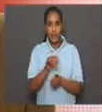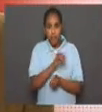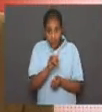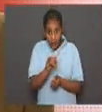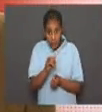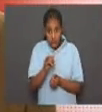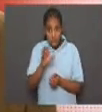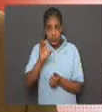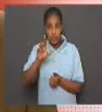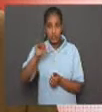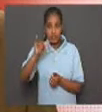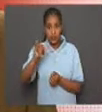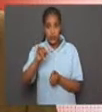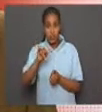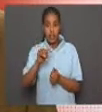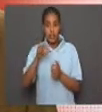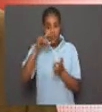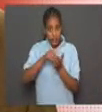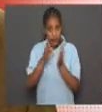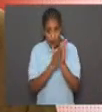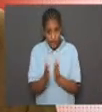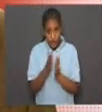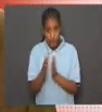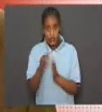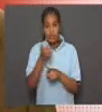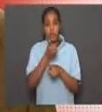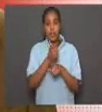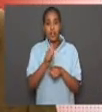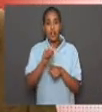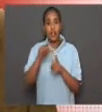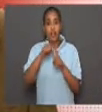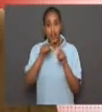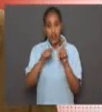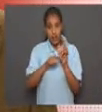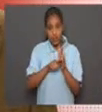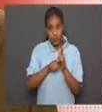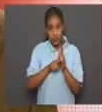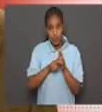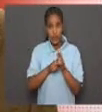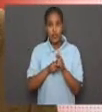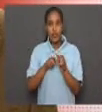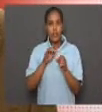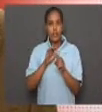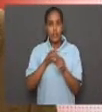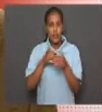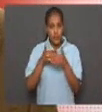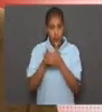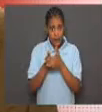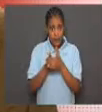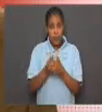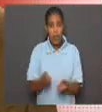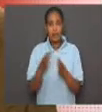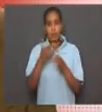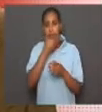As the crystal reforms, the metal ions are likely to fit much better in